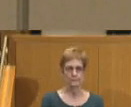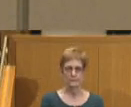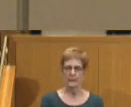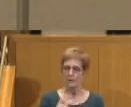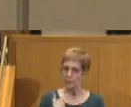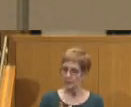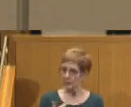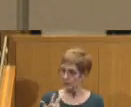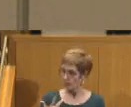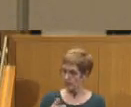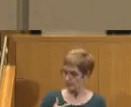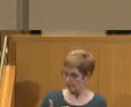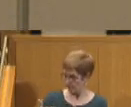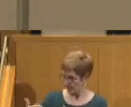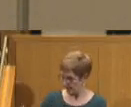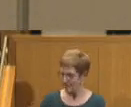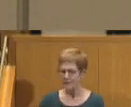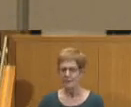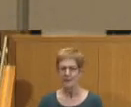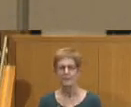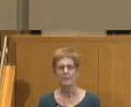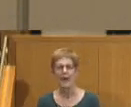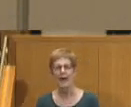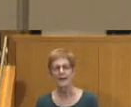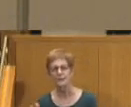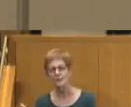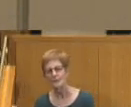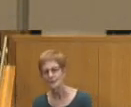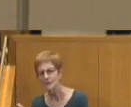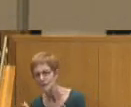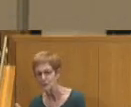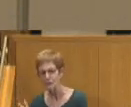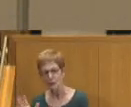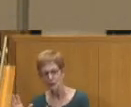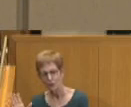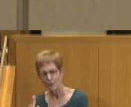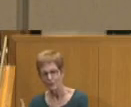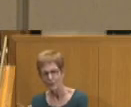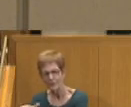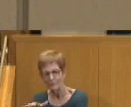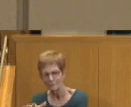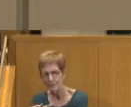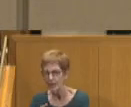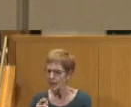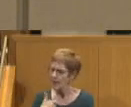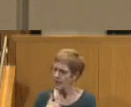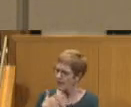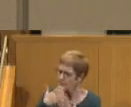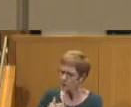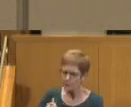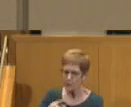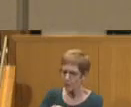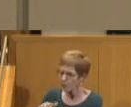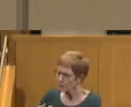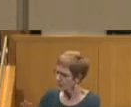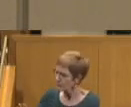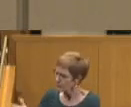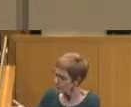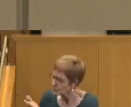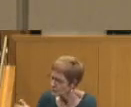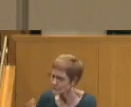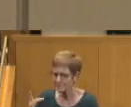Yesterday, I was able to spend some time with some of my council colleagues. And most times,